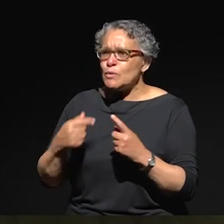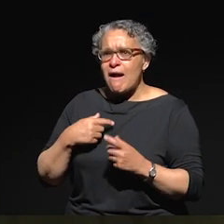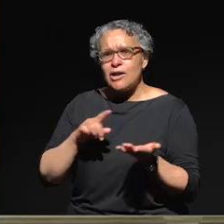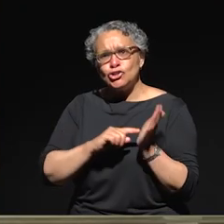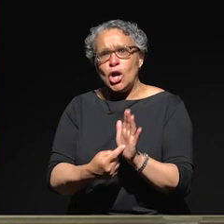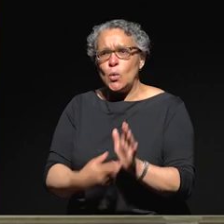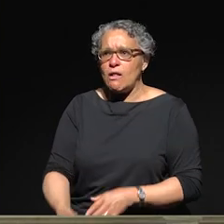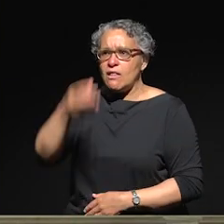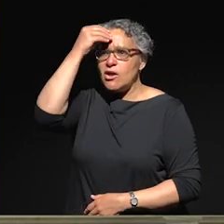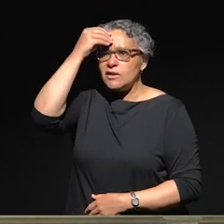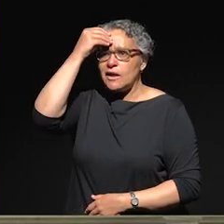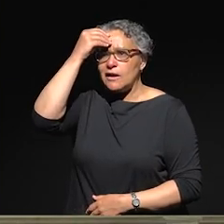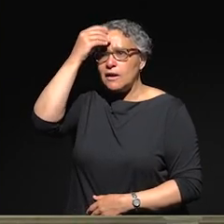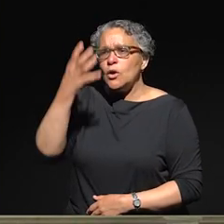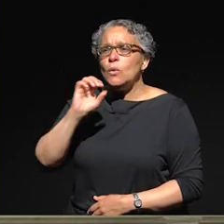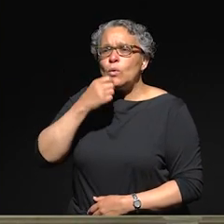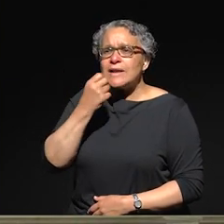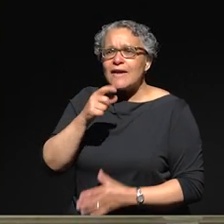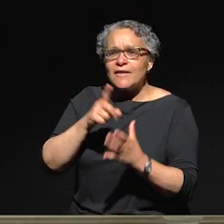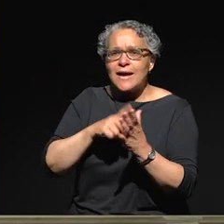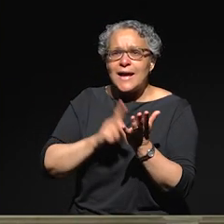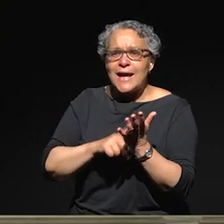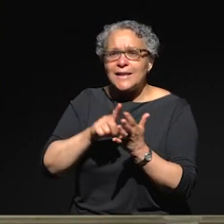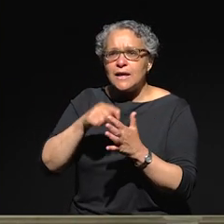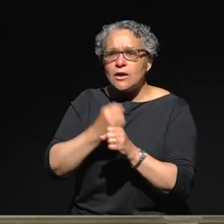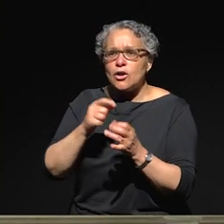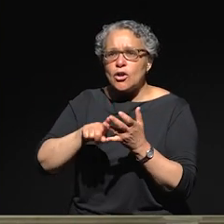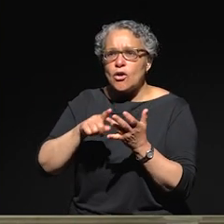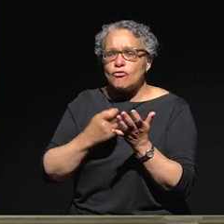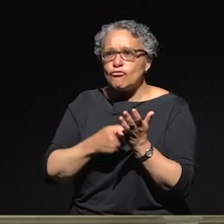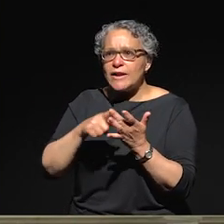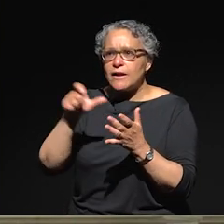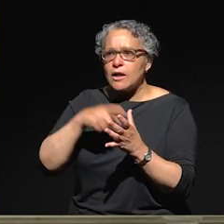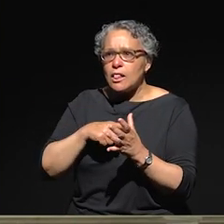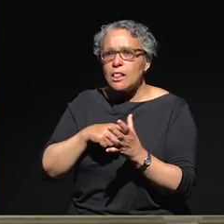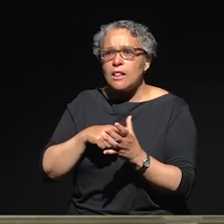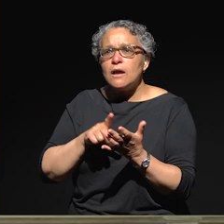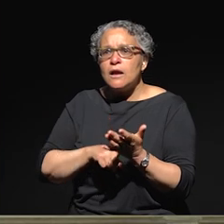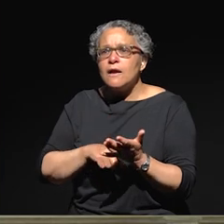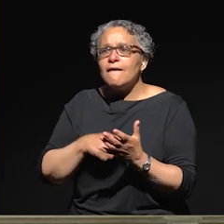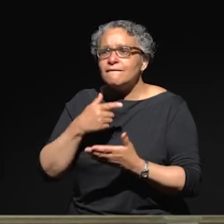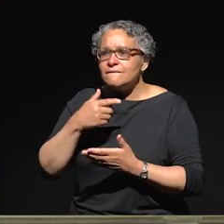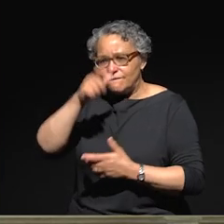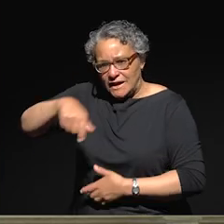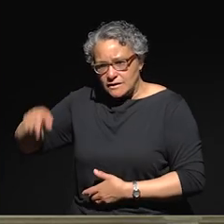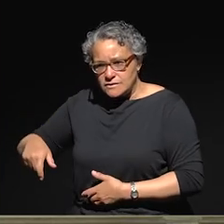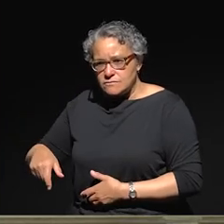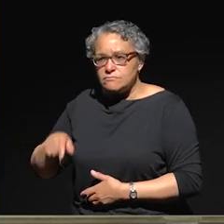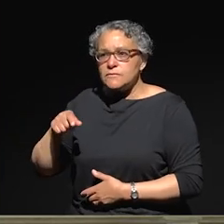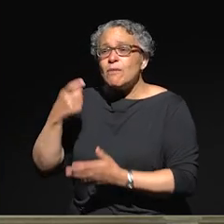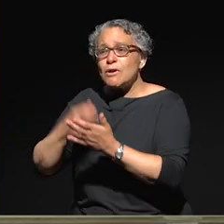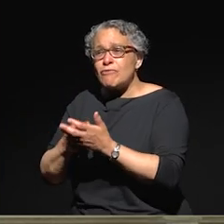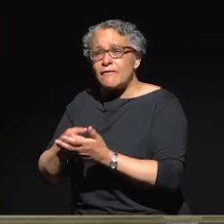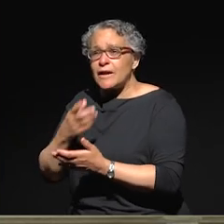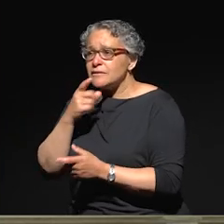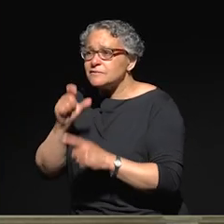that allegorical figures that represent learning or something like that. Raphael is describing it as a process, how the experience of learning is.